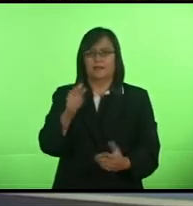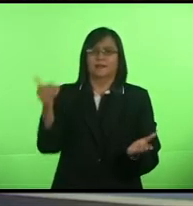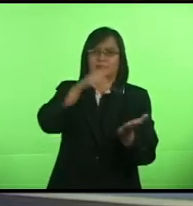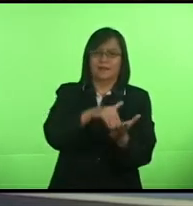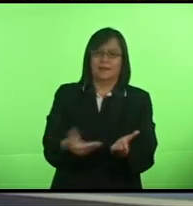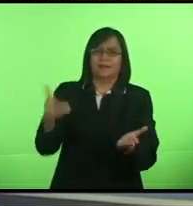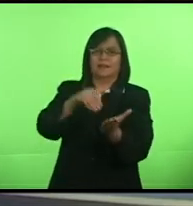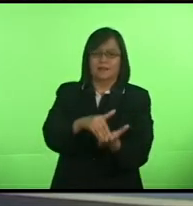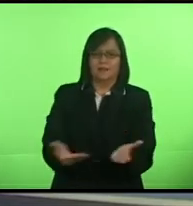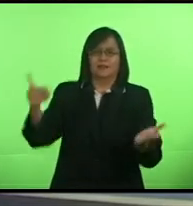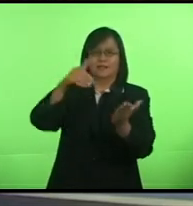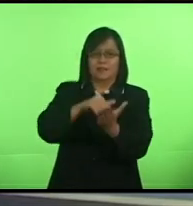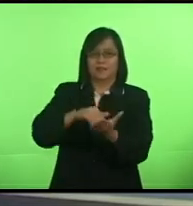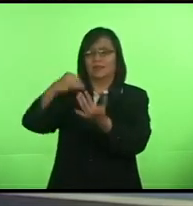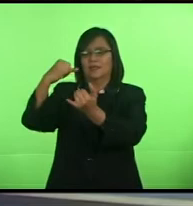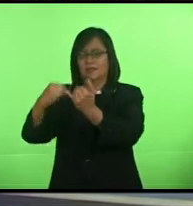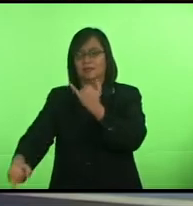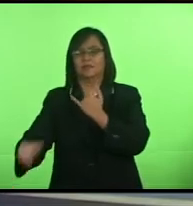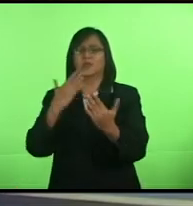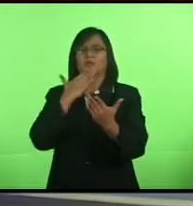a good research paper.